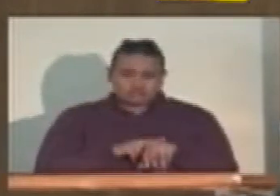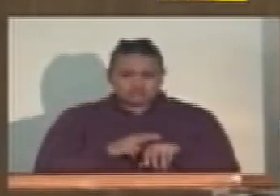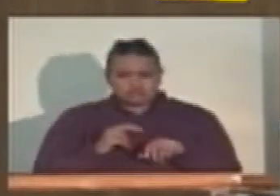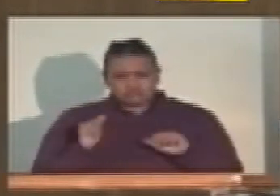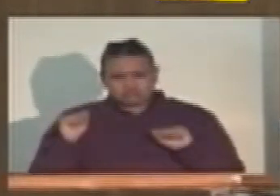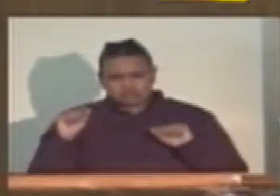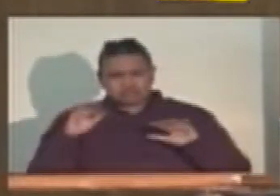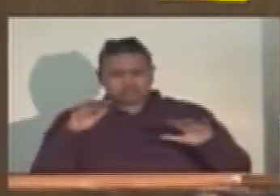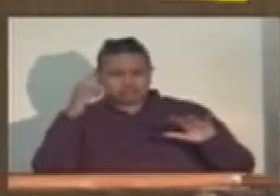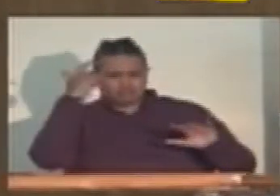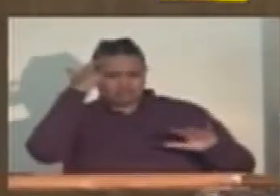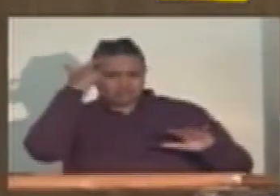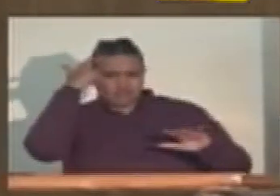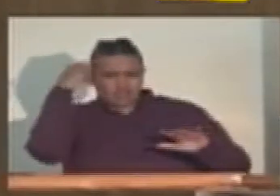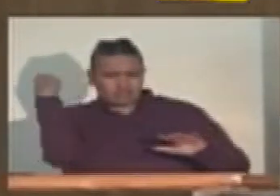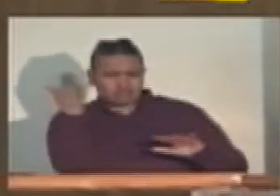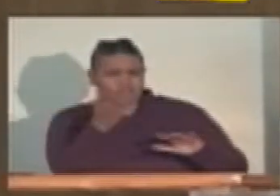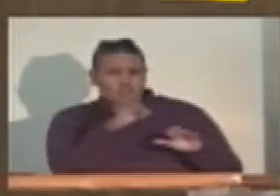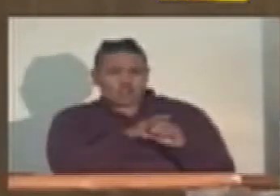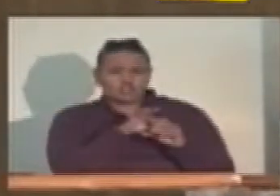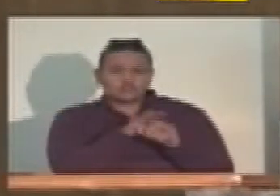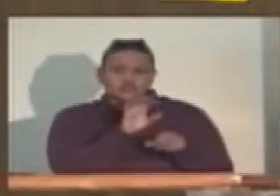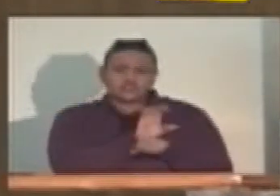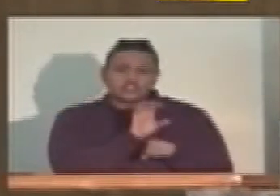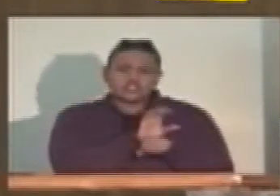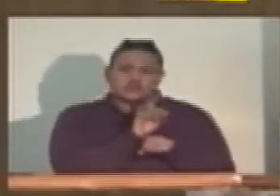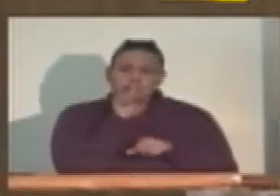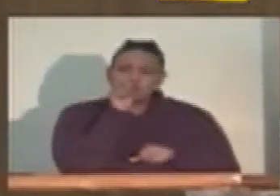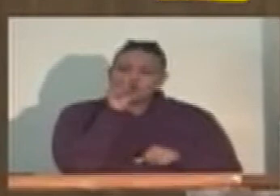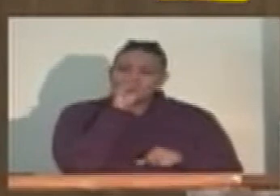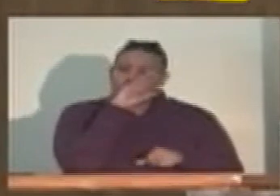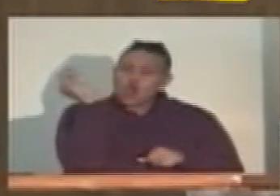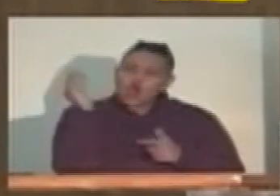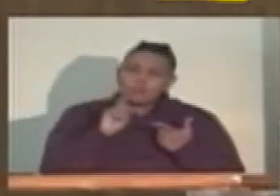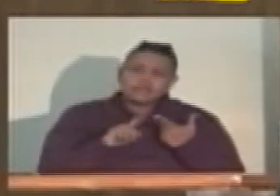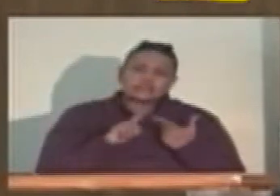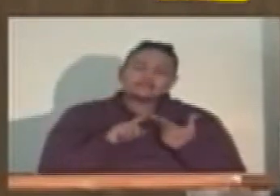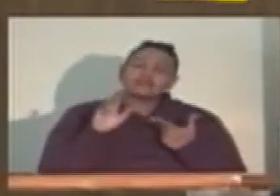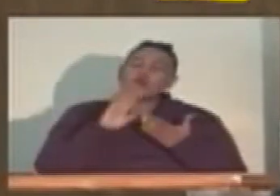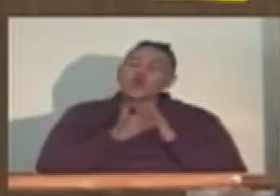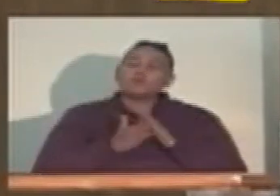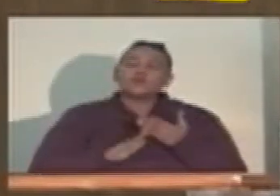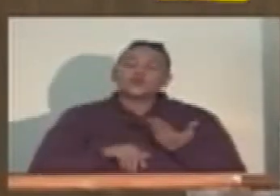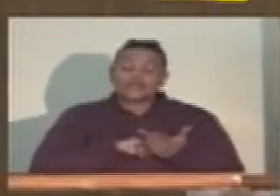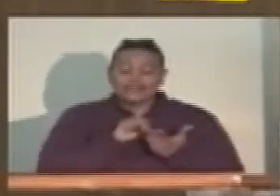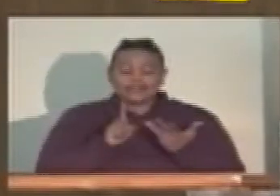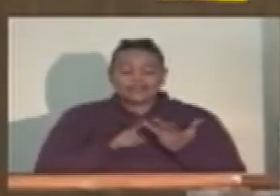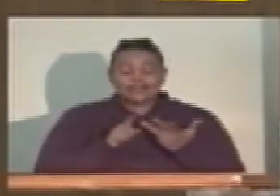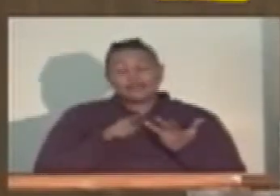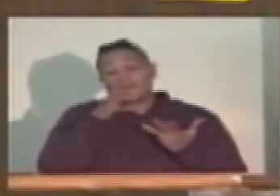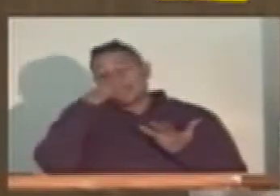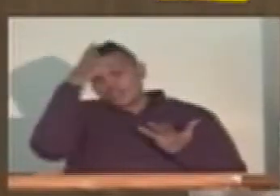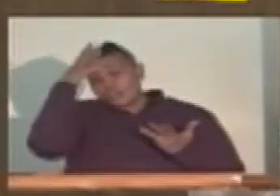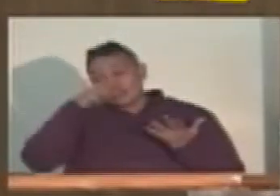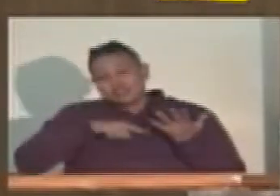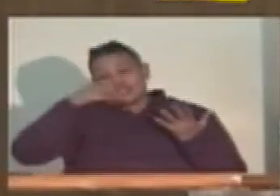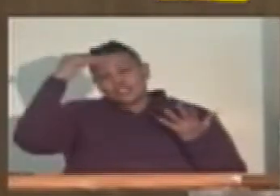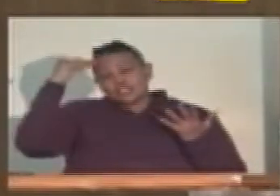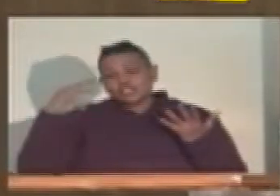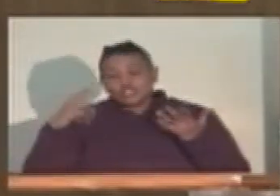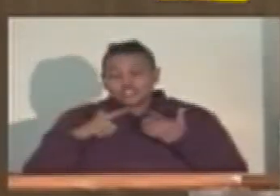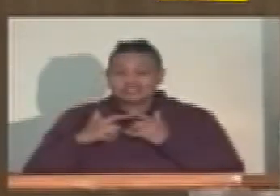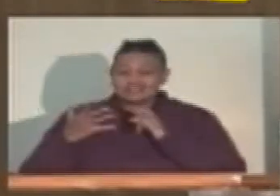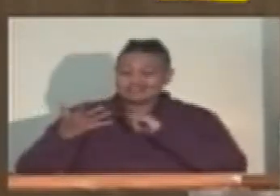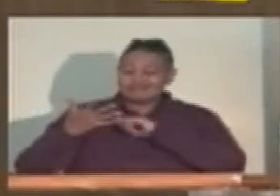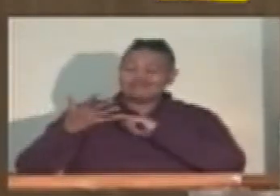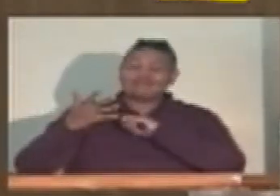that optimizes the contribution of the church, the private sector, the community, yes, parents, yes, teachers, yes,